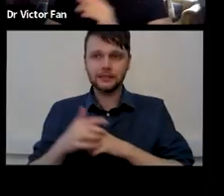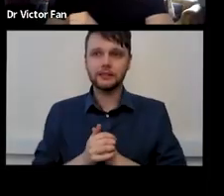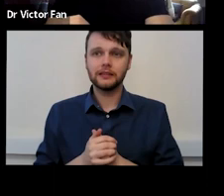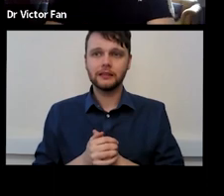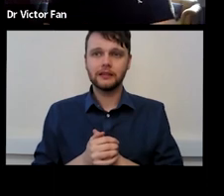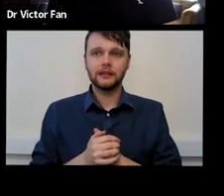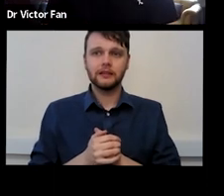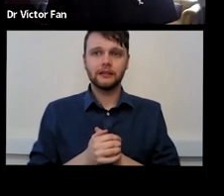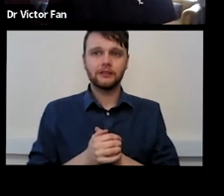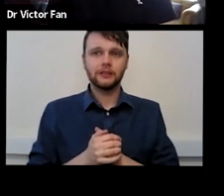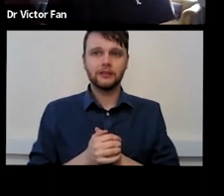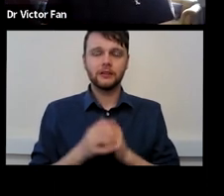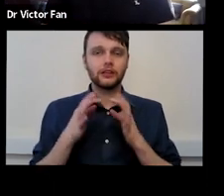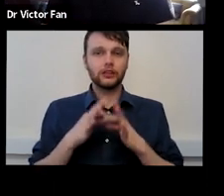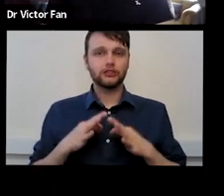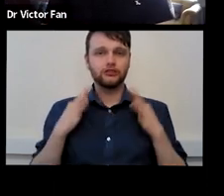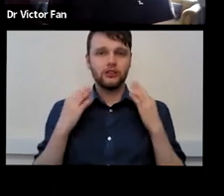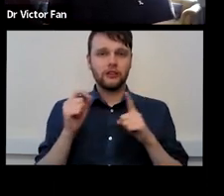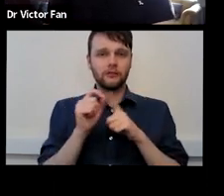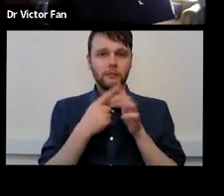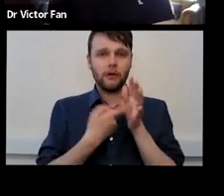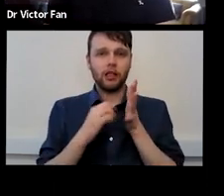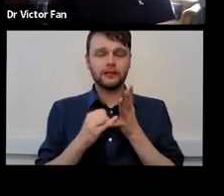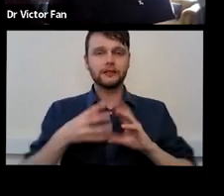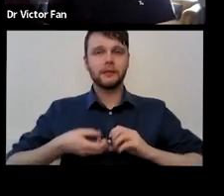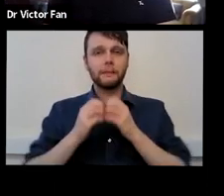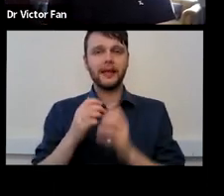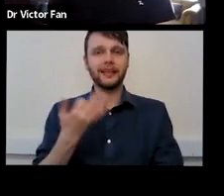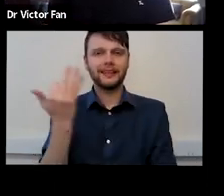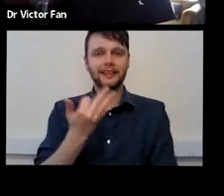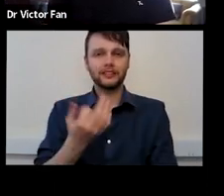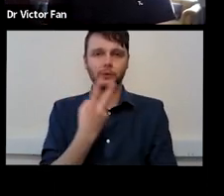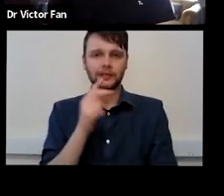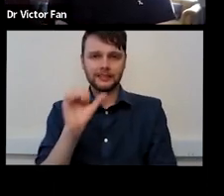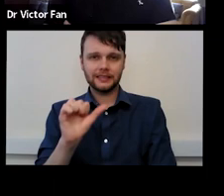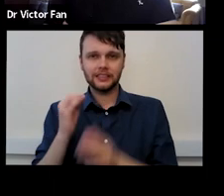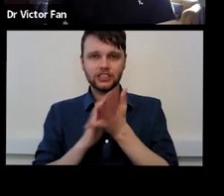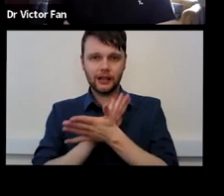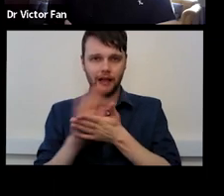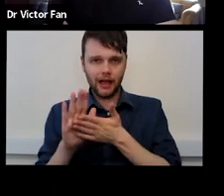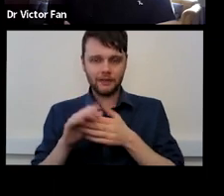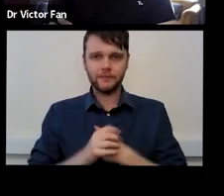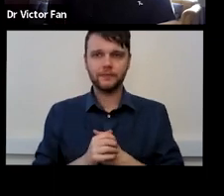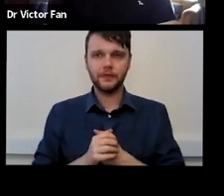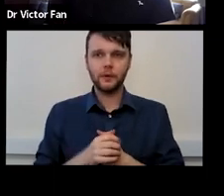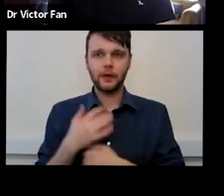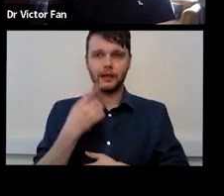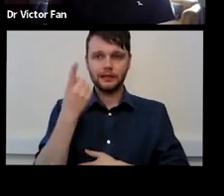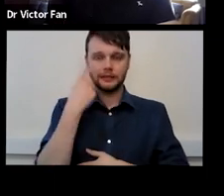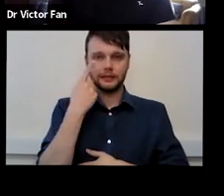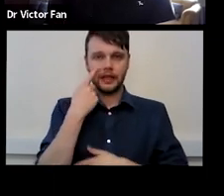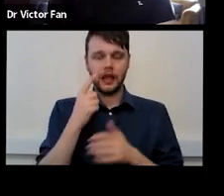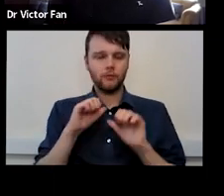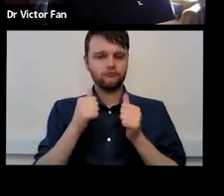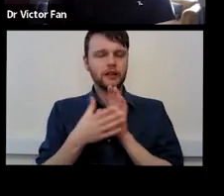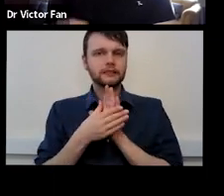A String of Pearls was actually made in 1926 and in Shanghai. And we can see it as an